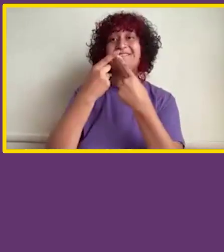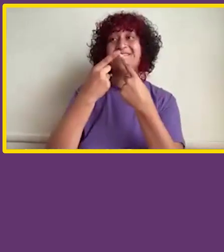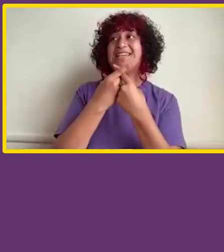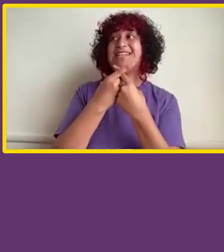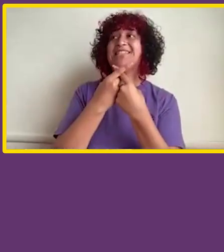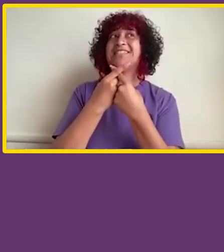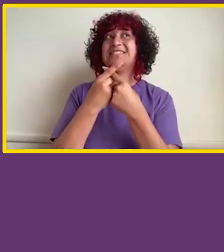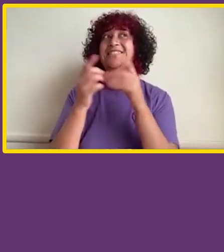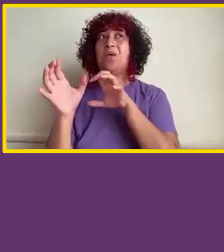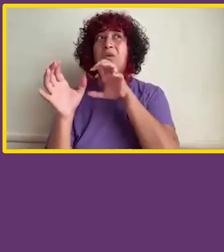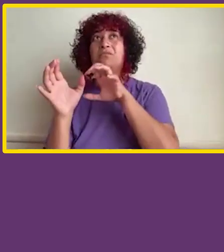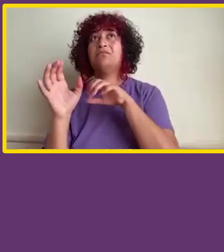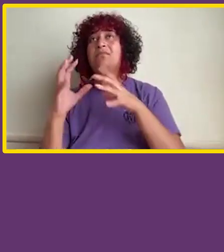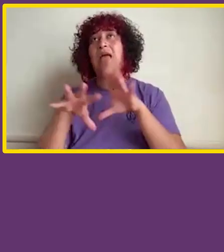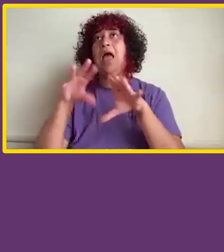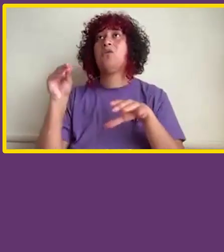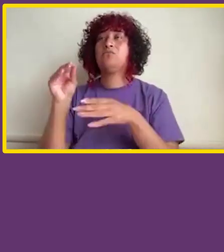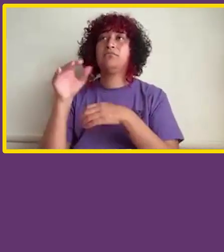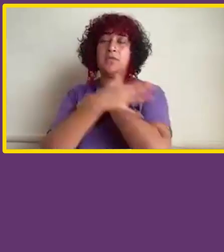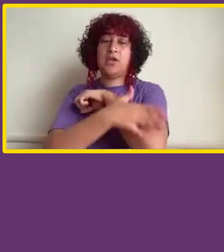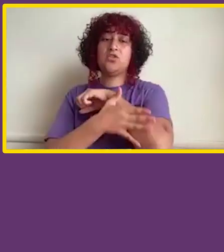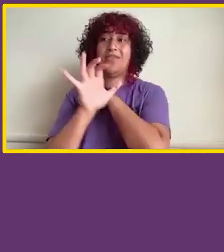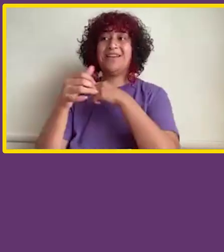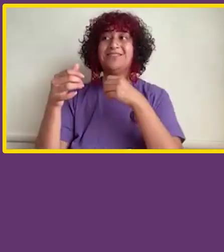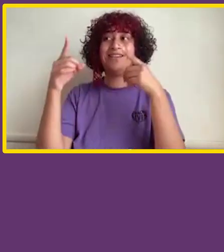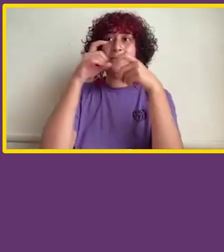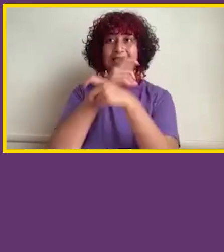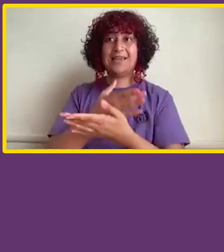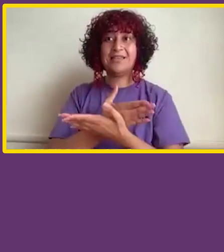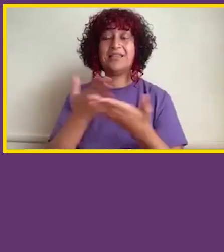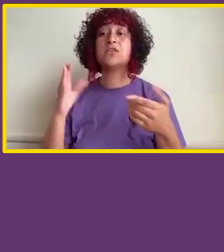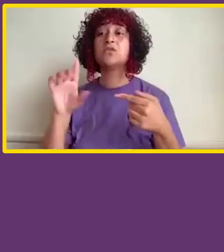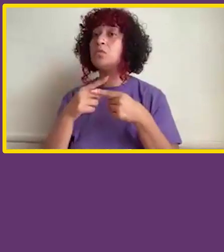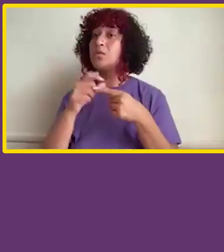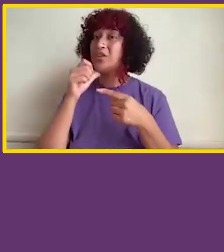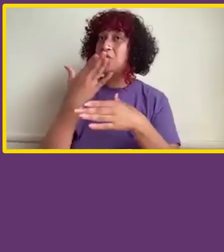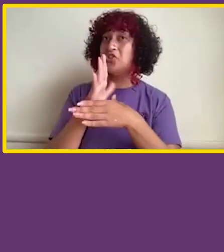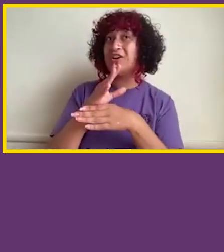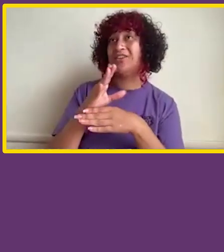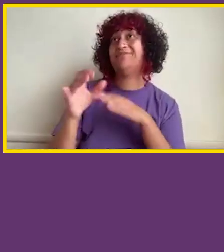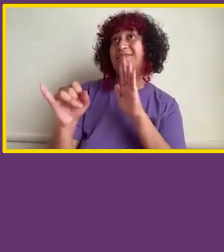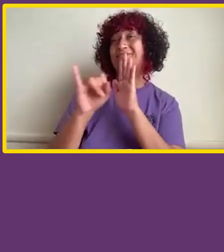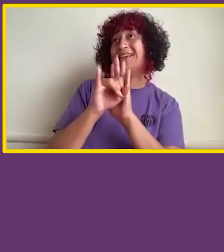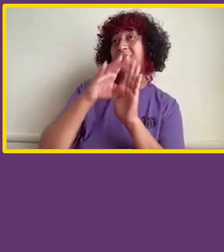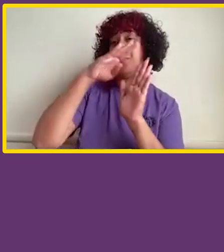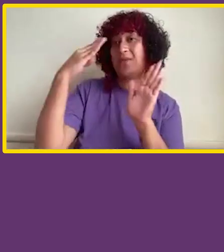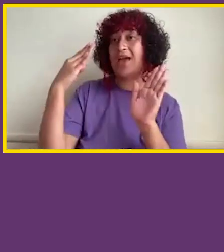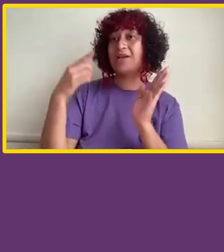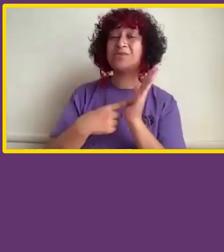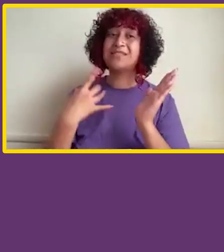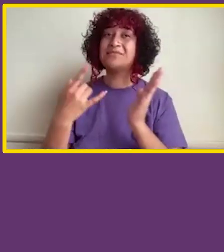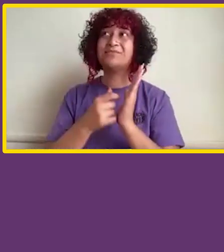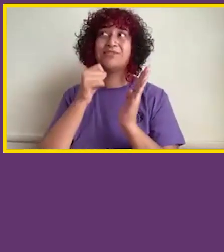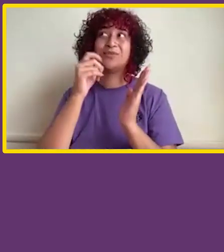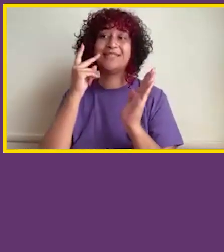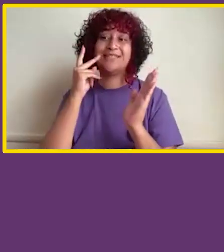the factors. And sometimes I think that when we don't share the identity of being Black, that we sometimes don't see our